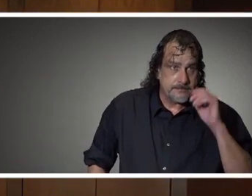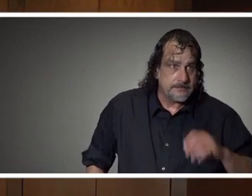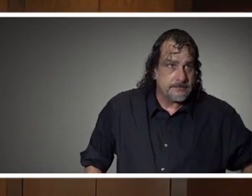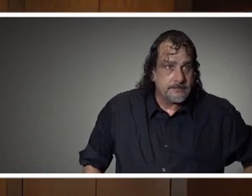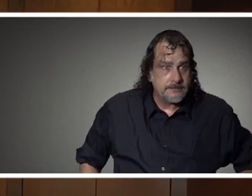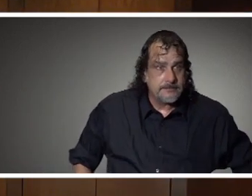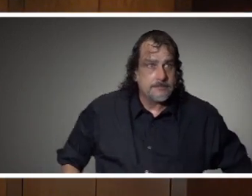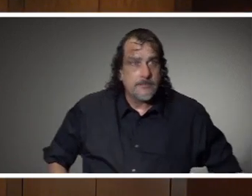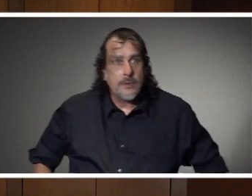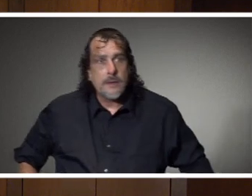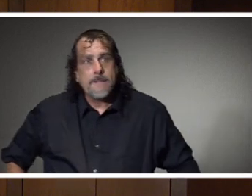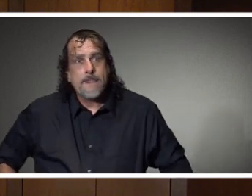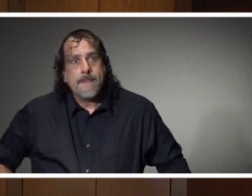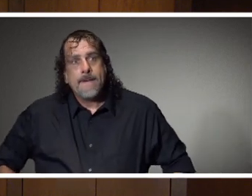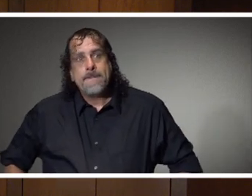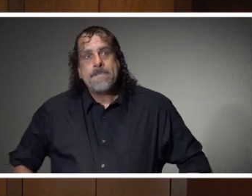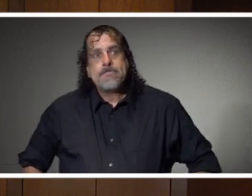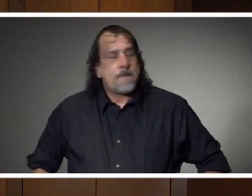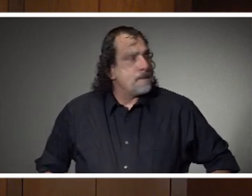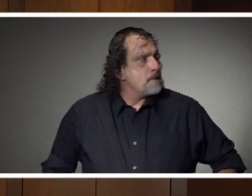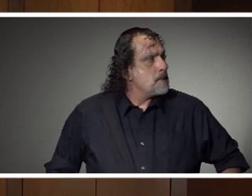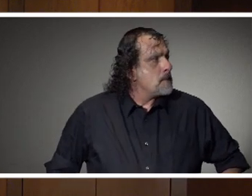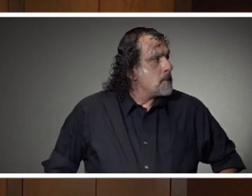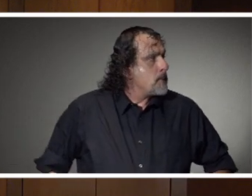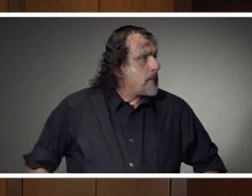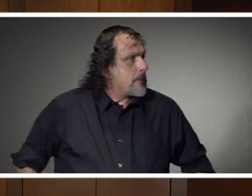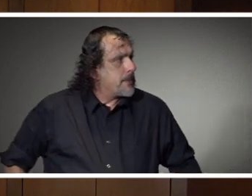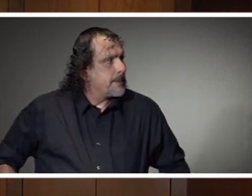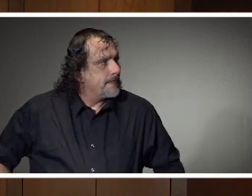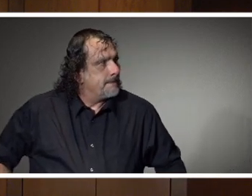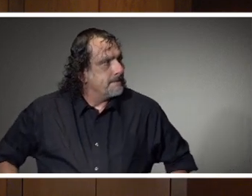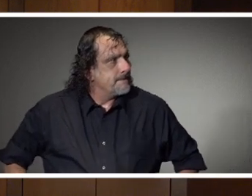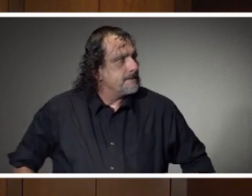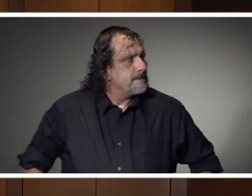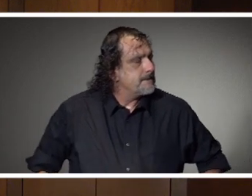Hunter Dawkins with the Gazebo Gazette has a